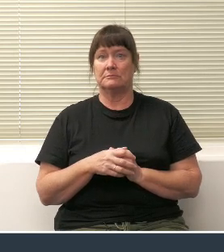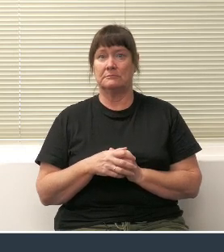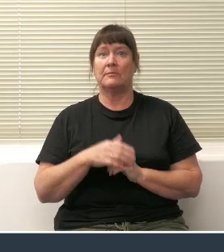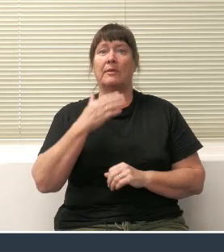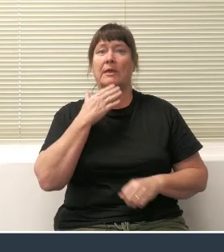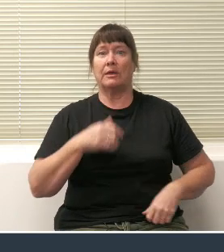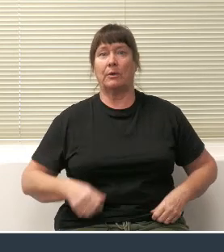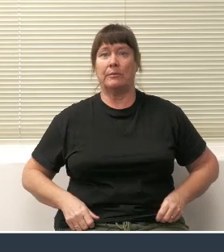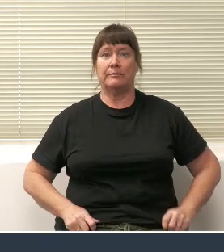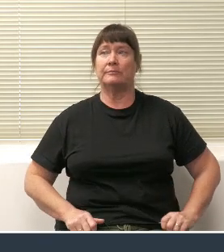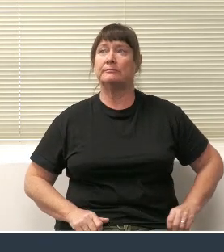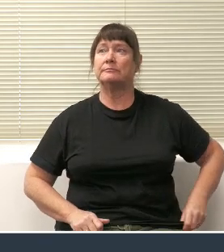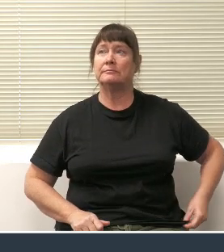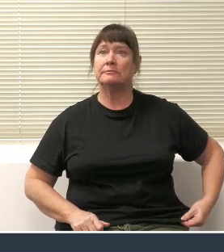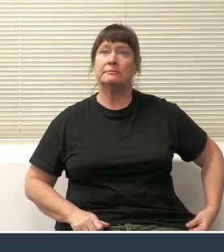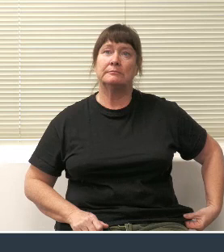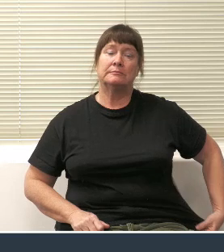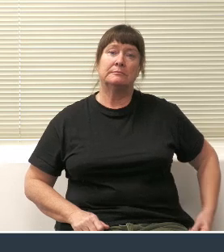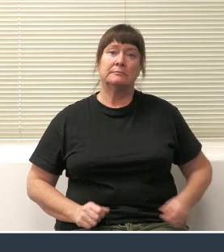Thank you very much.